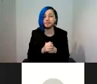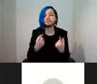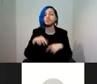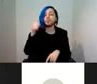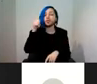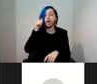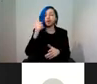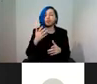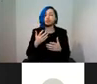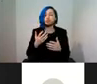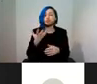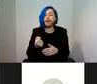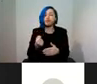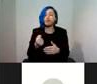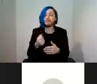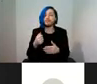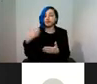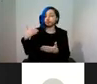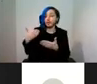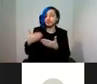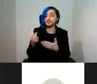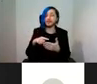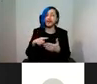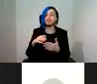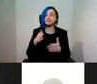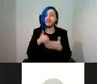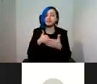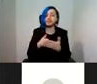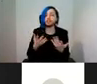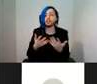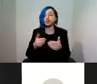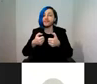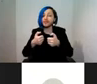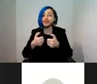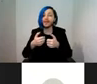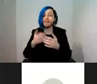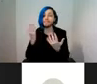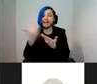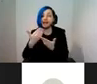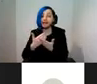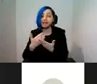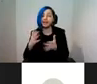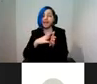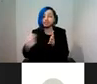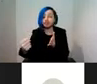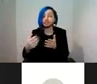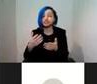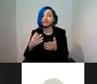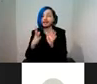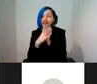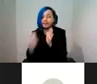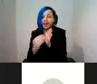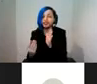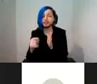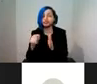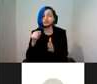limits. So as mentioned, video game hacking and her and of games and emulation. We know there are things around legal deposit initiatives, such as the